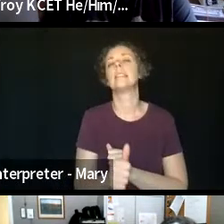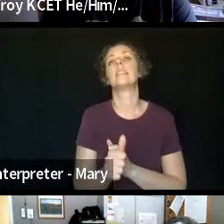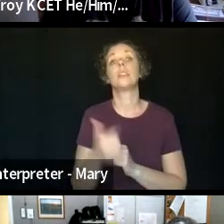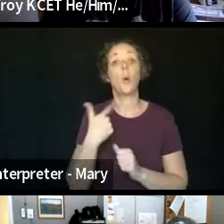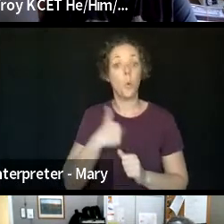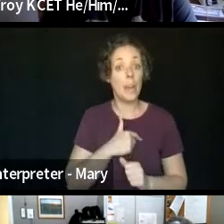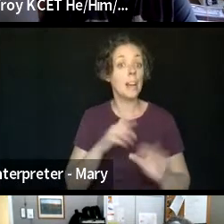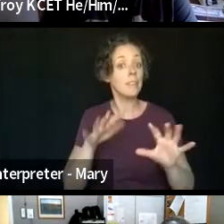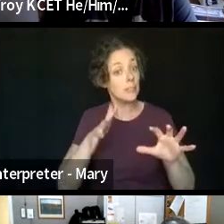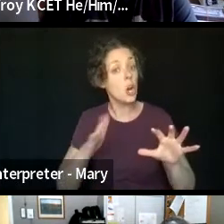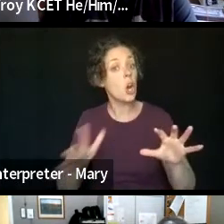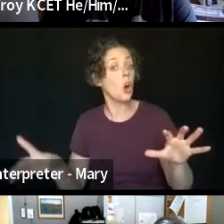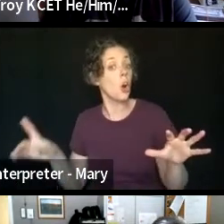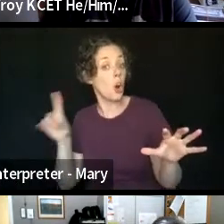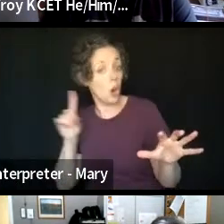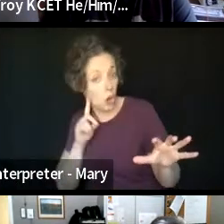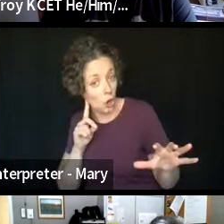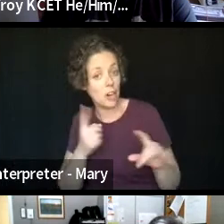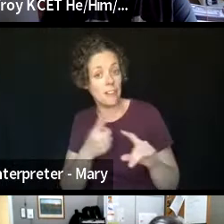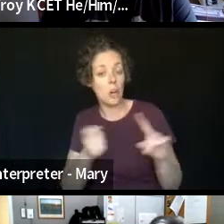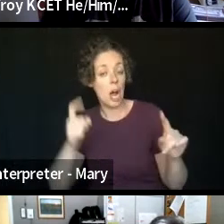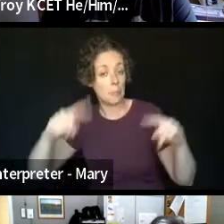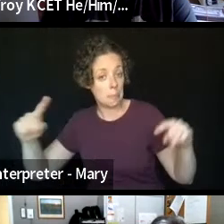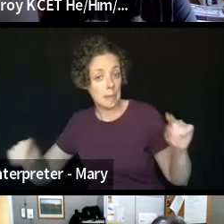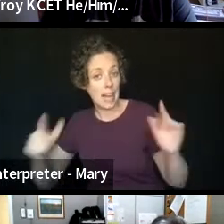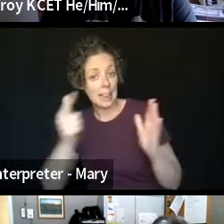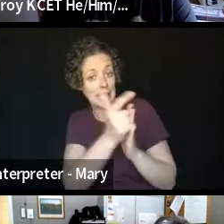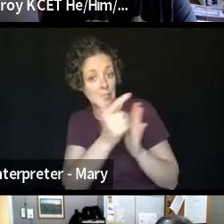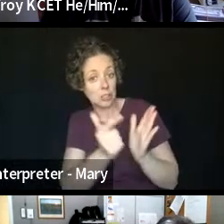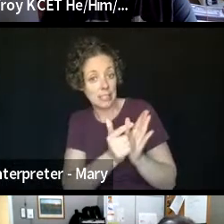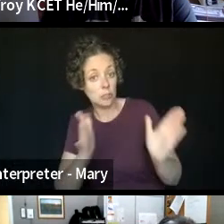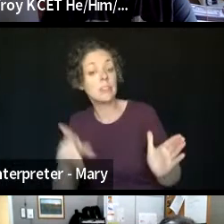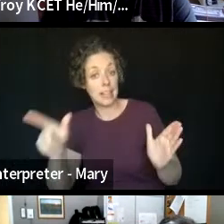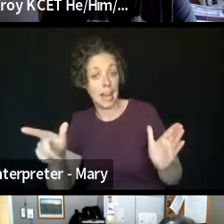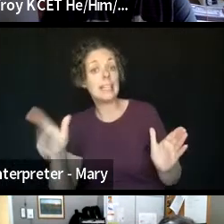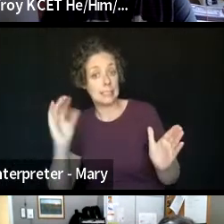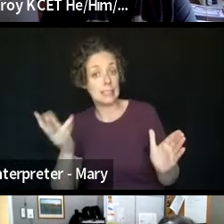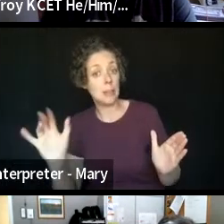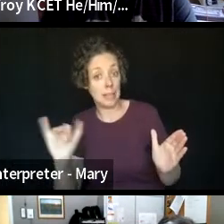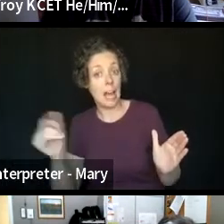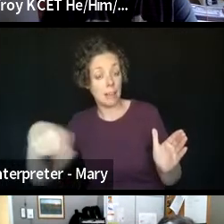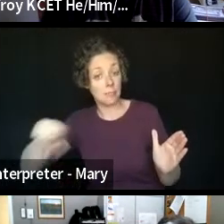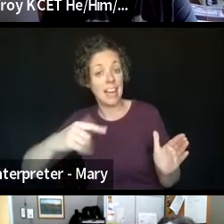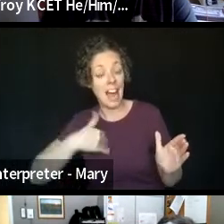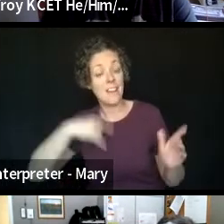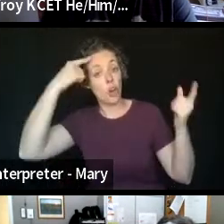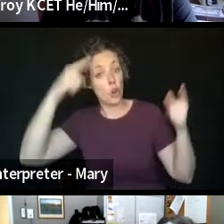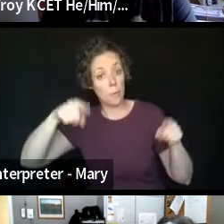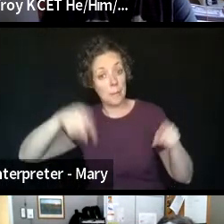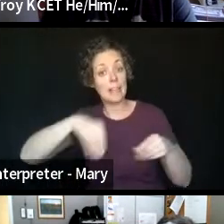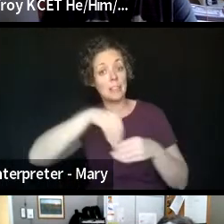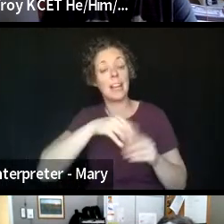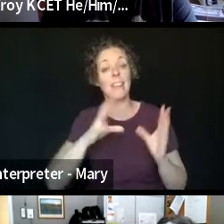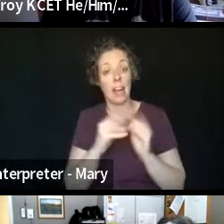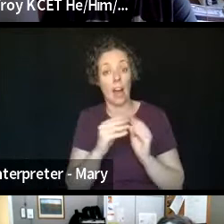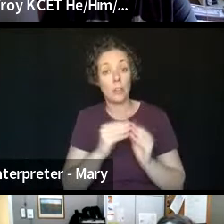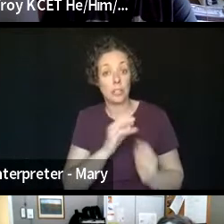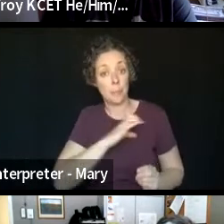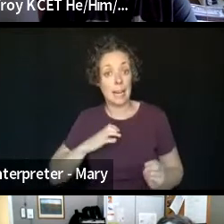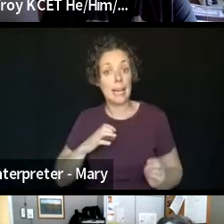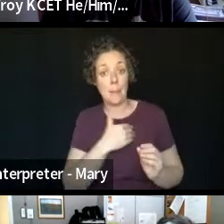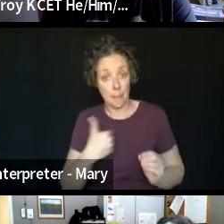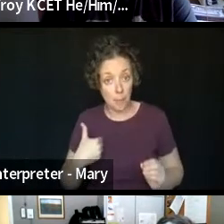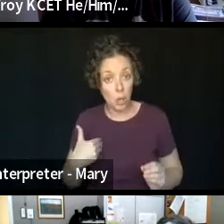from legislators that there is an agreement among the conference committee members that it will be